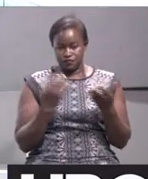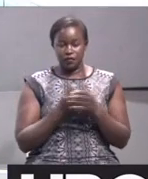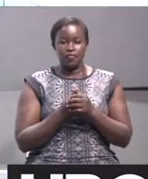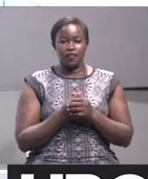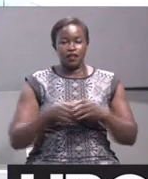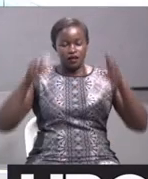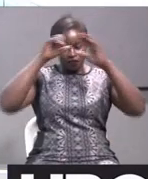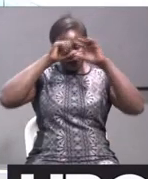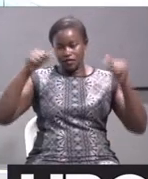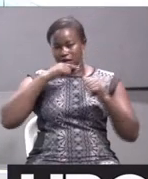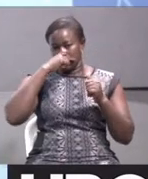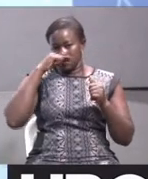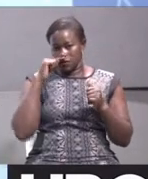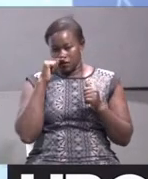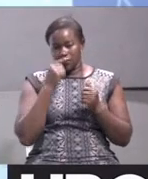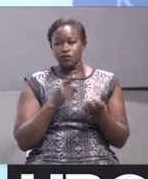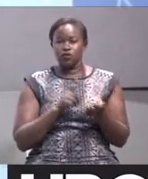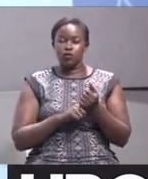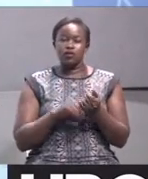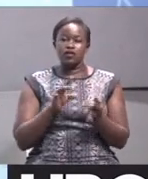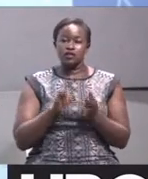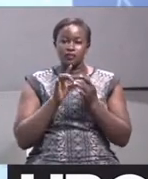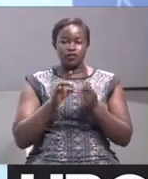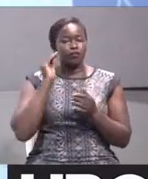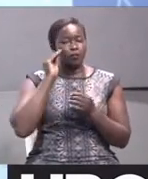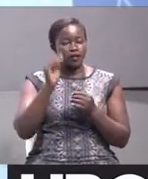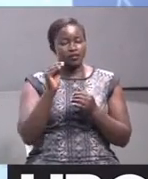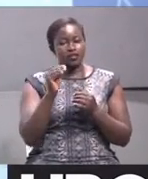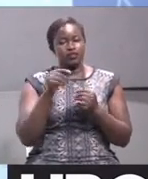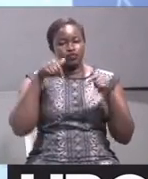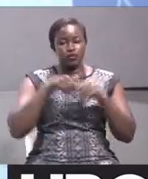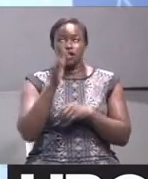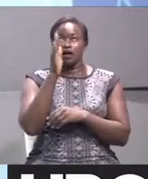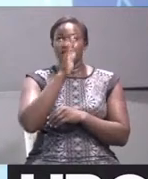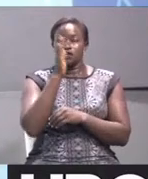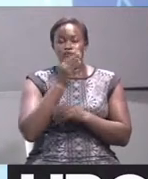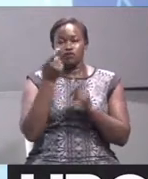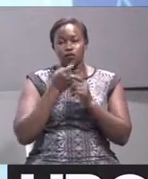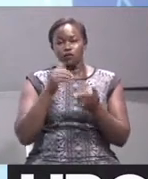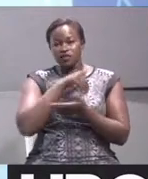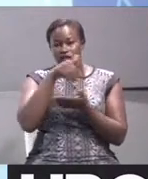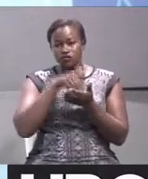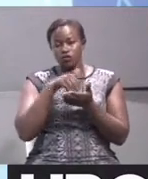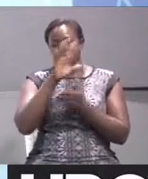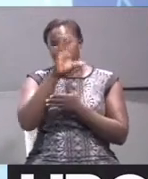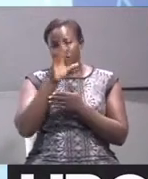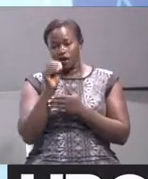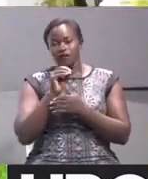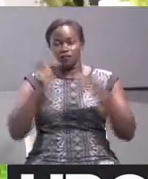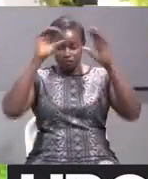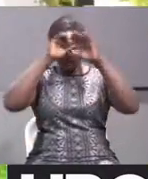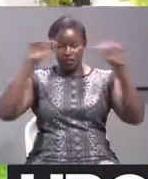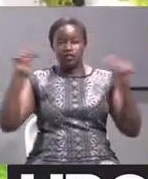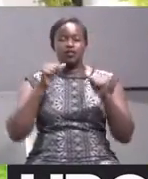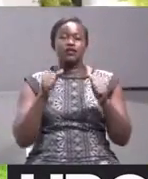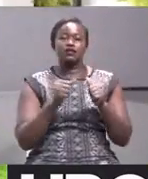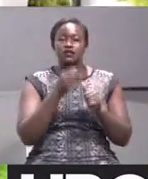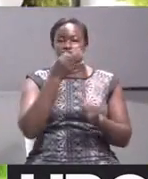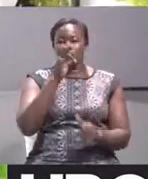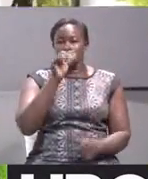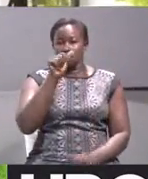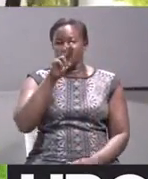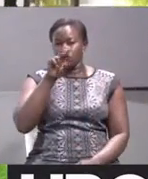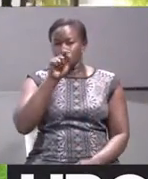Yoweri Kaguta Museveni has received a special message this afternoon from his Central African Republic counterpart, Faustin